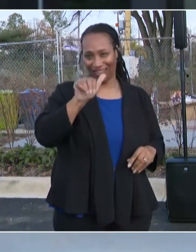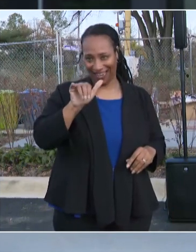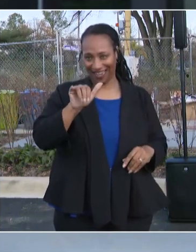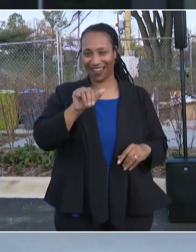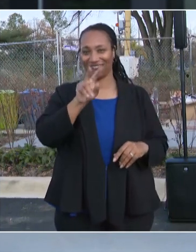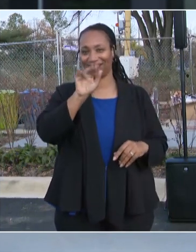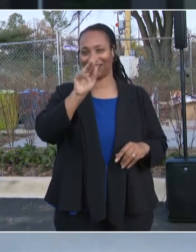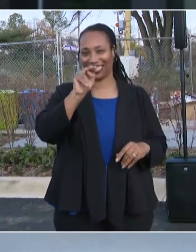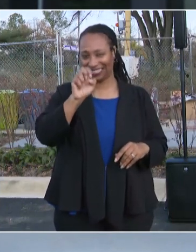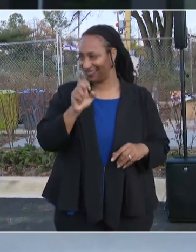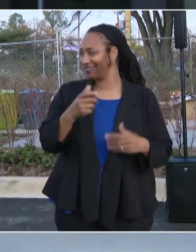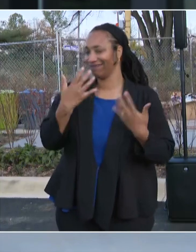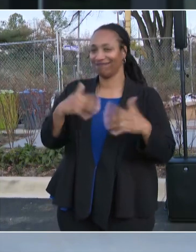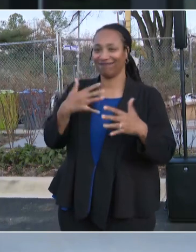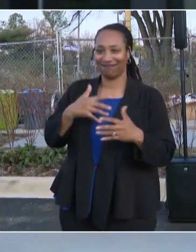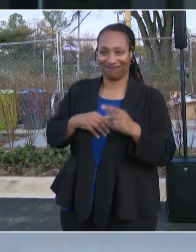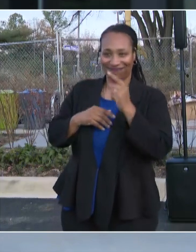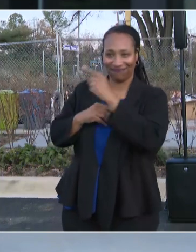on. Yes, that's right.